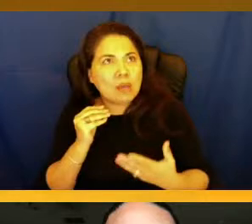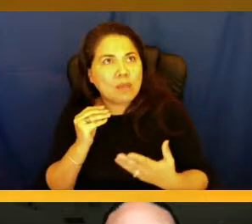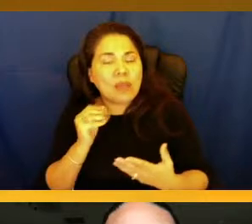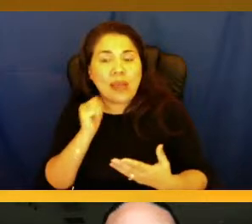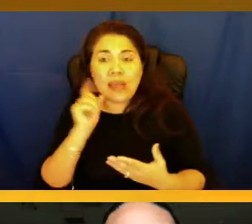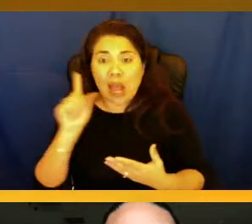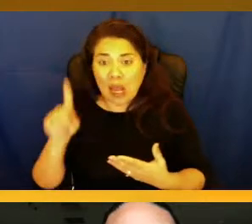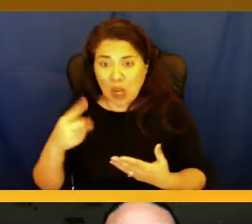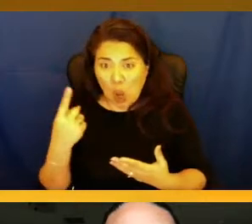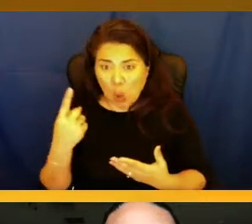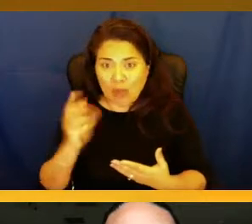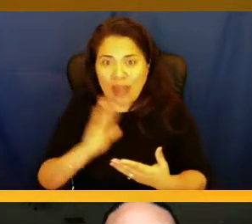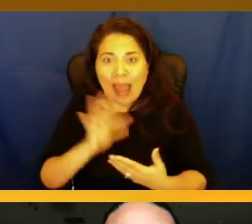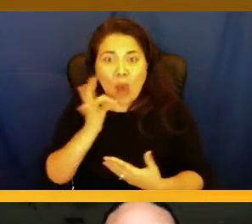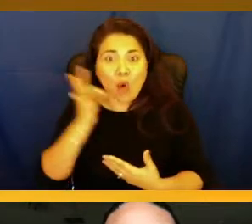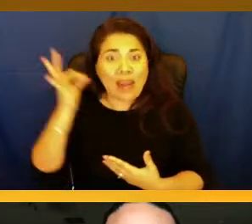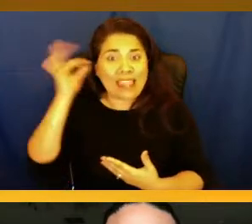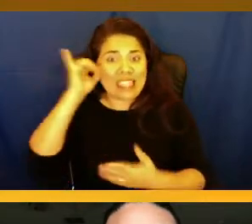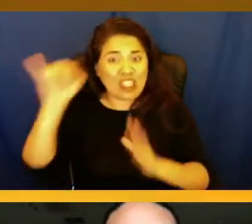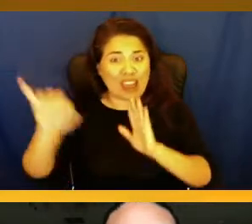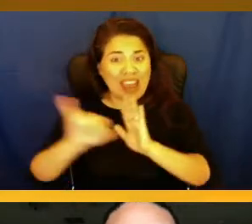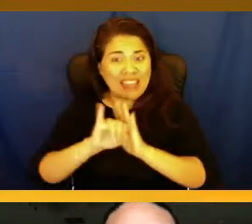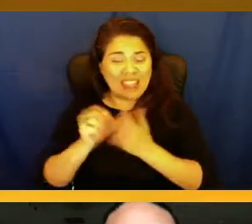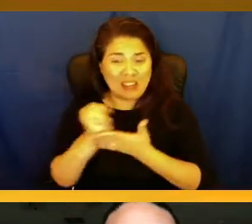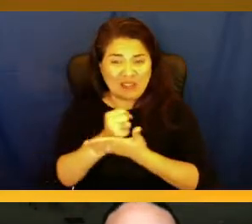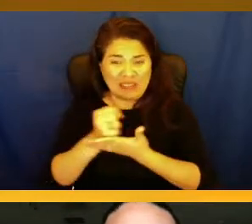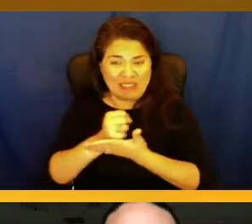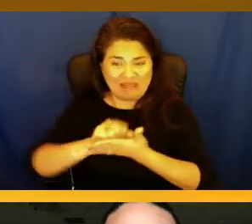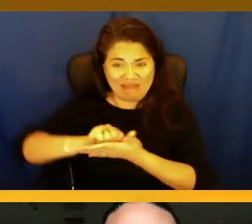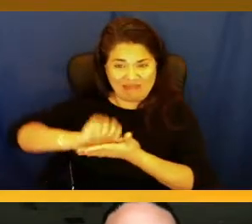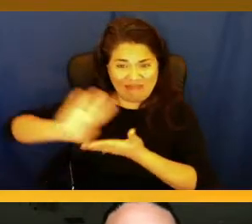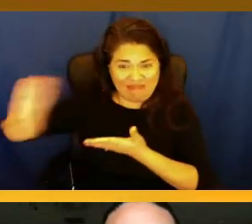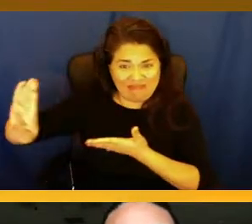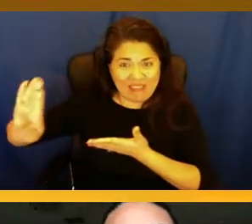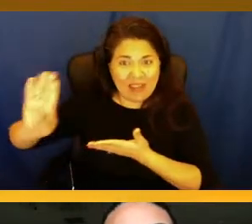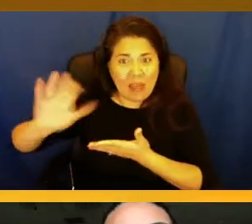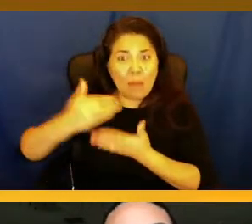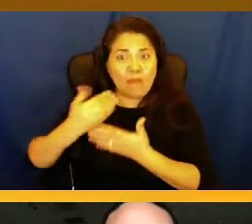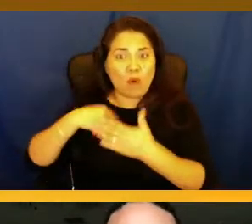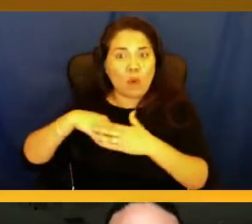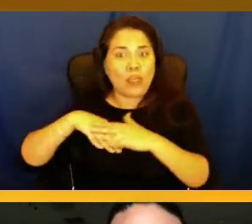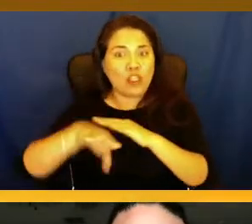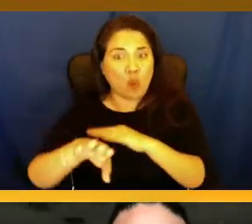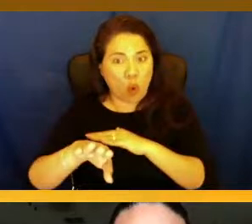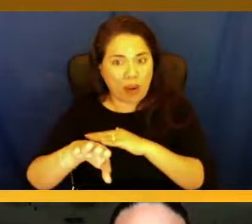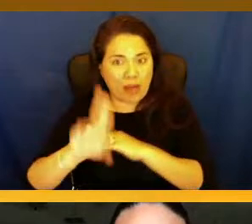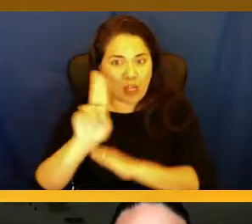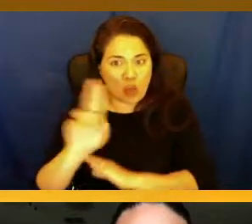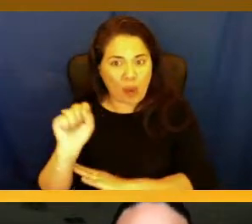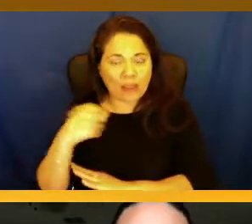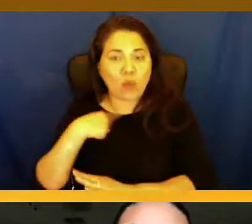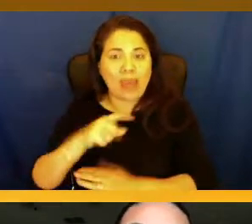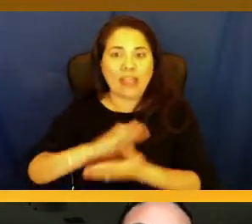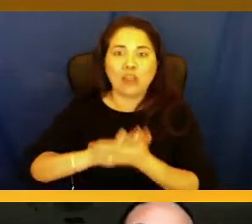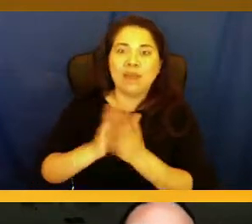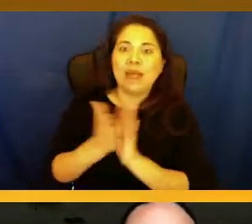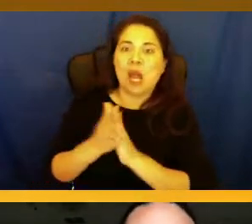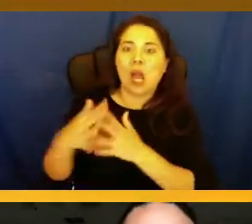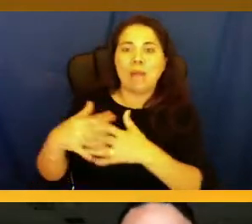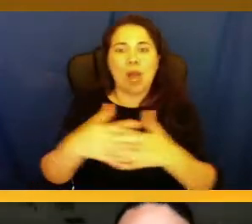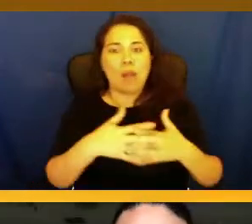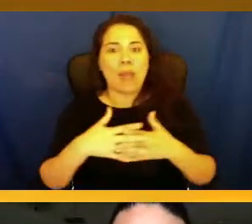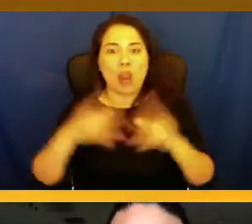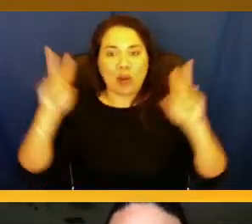removing our indigenous identity to come into the U.S., but Americanization, where we had to be American, or quote